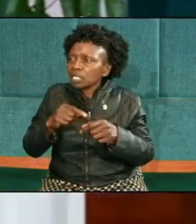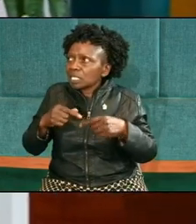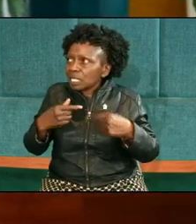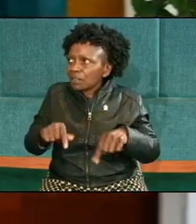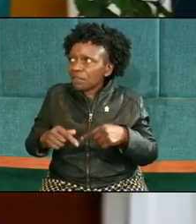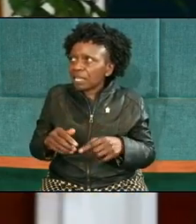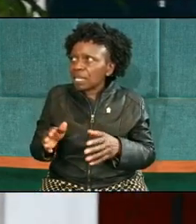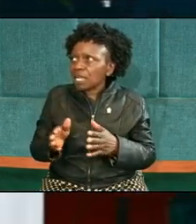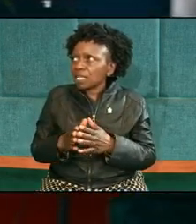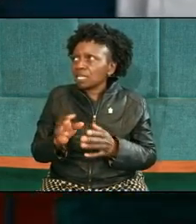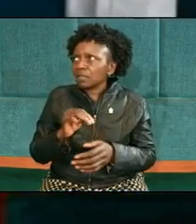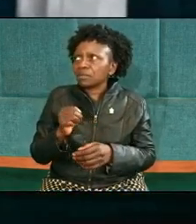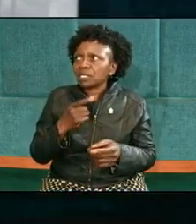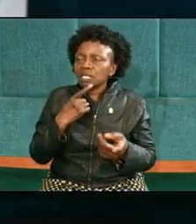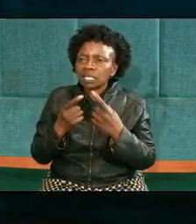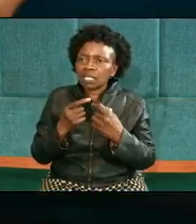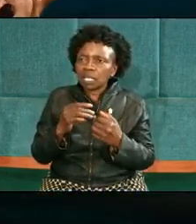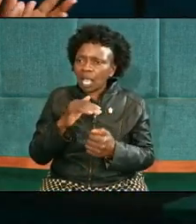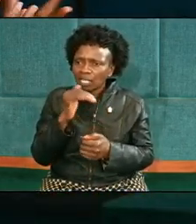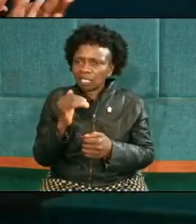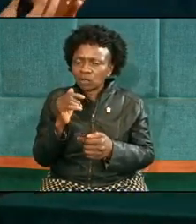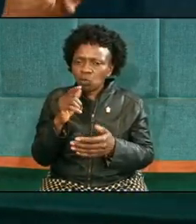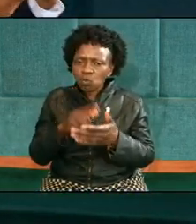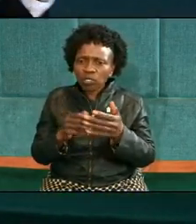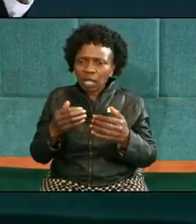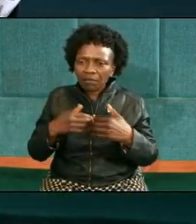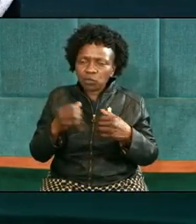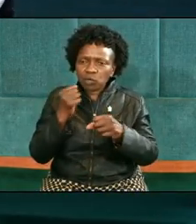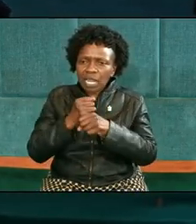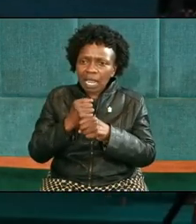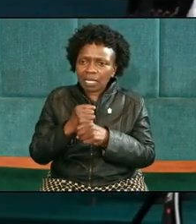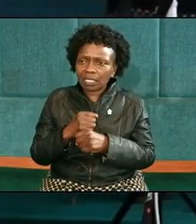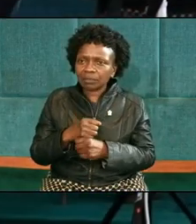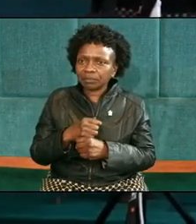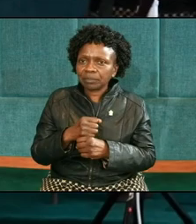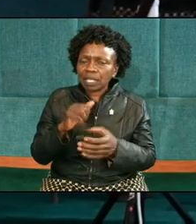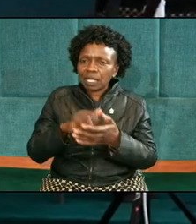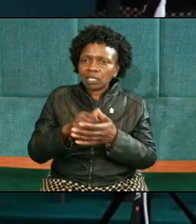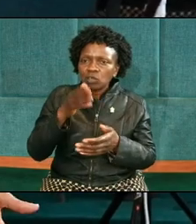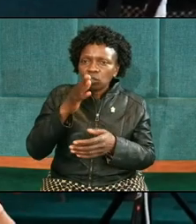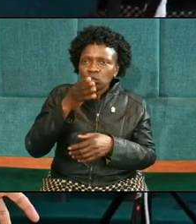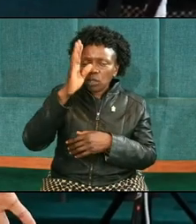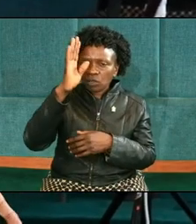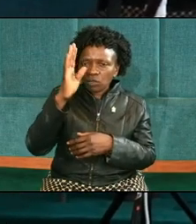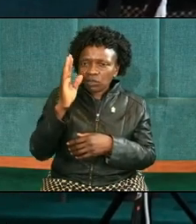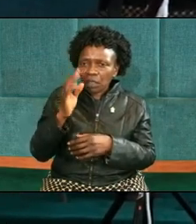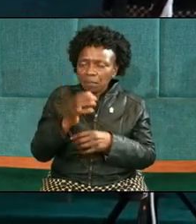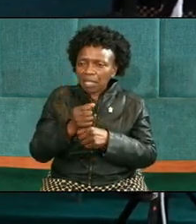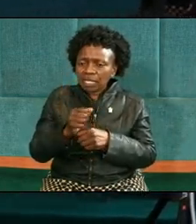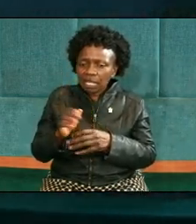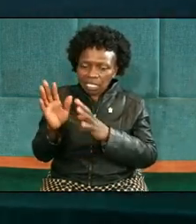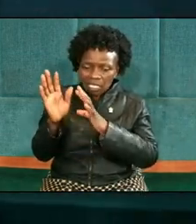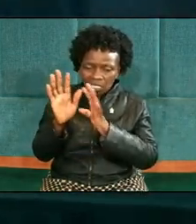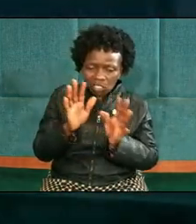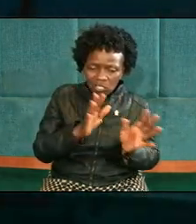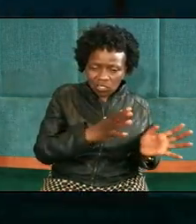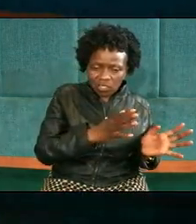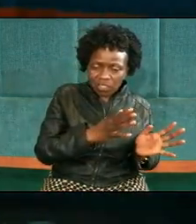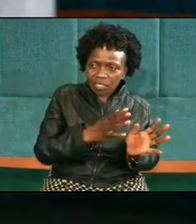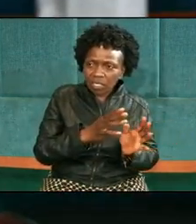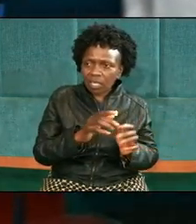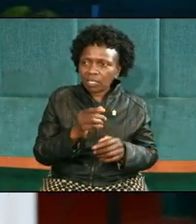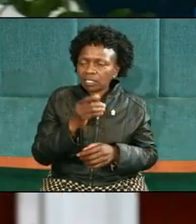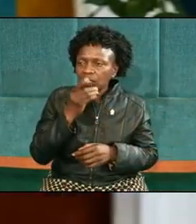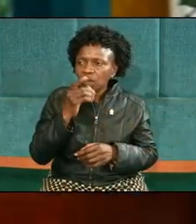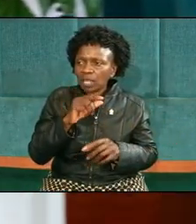them. So they says, what have you done that caused your God who made the sea to get